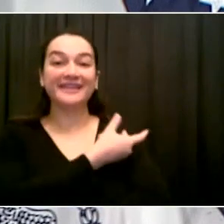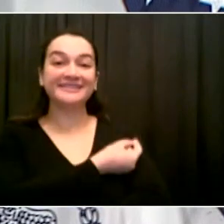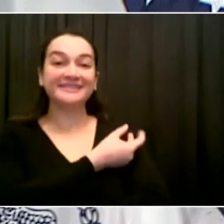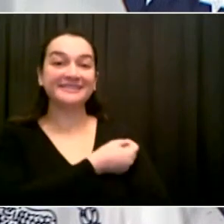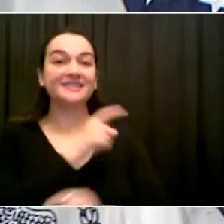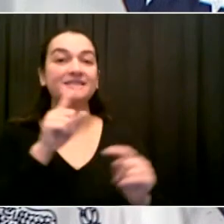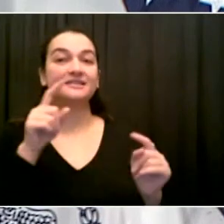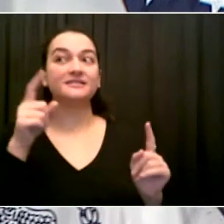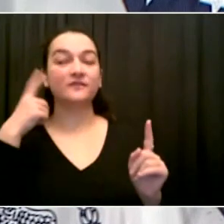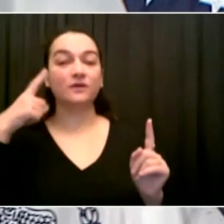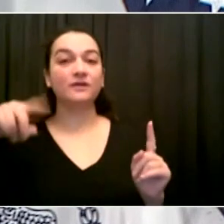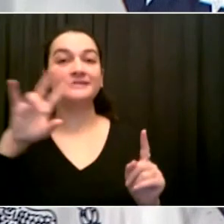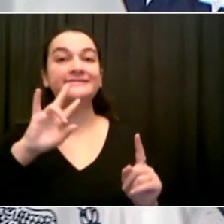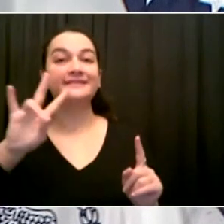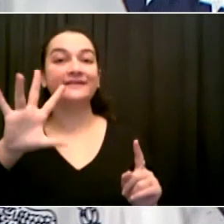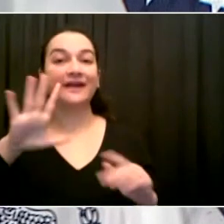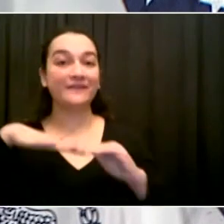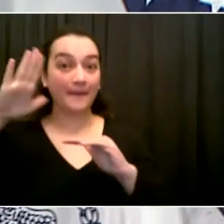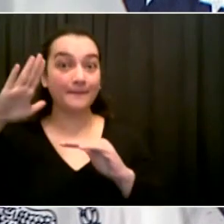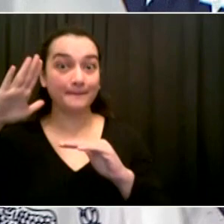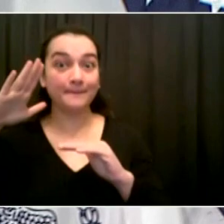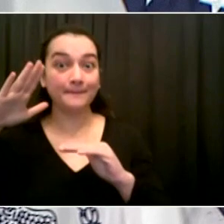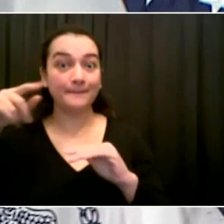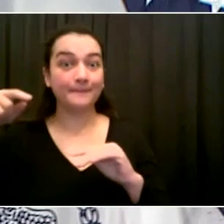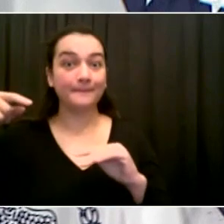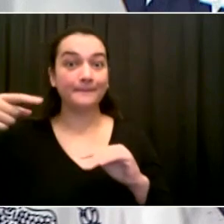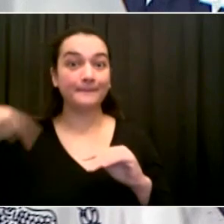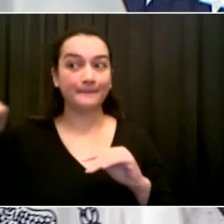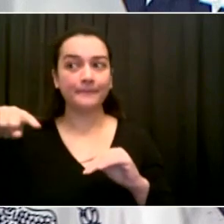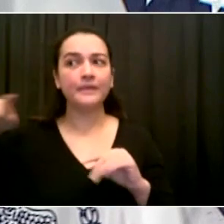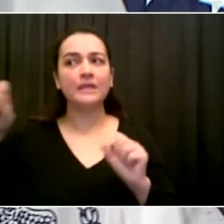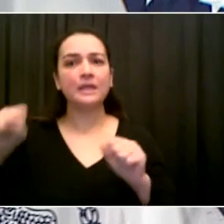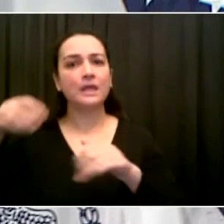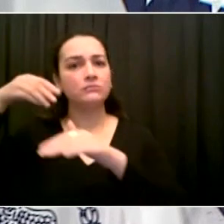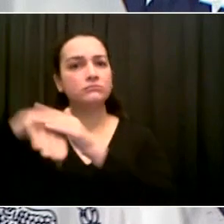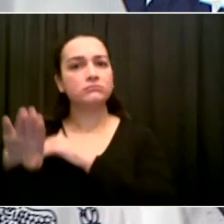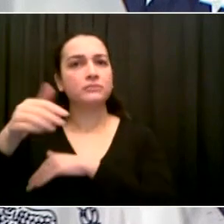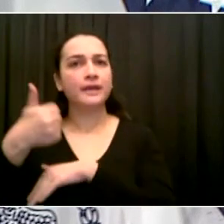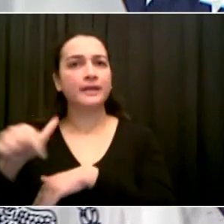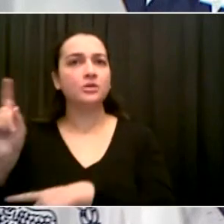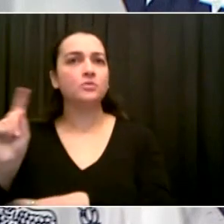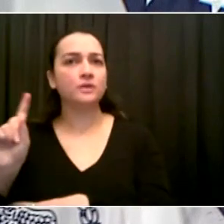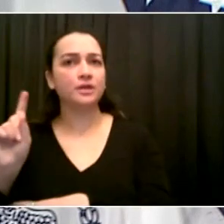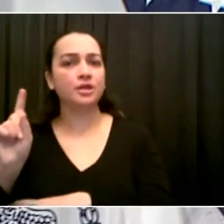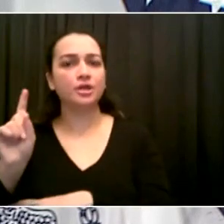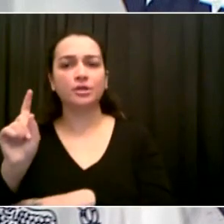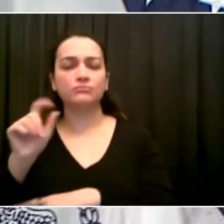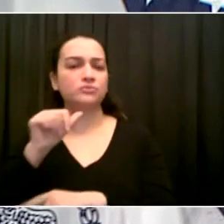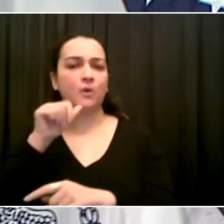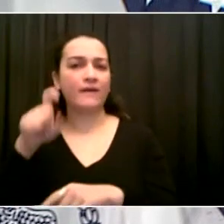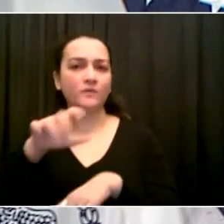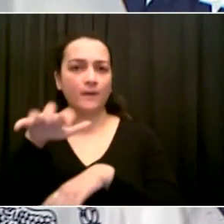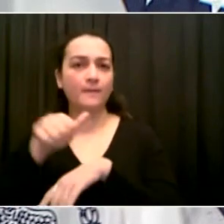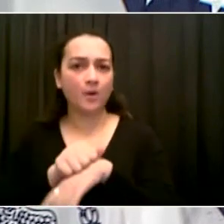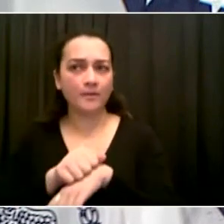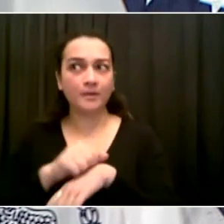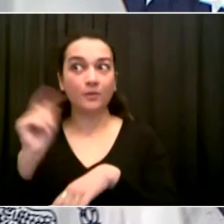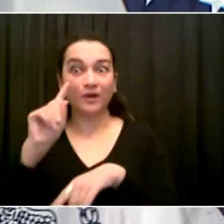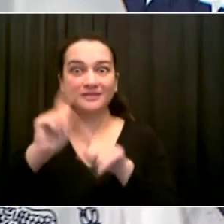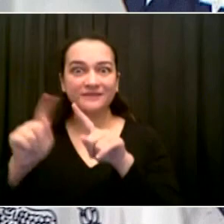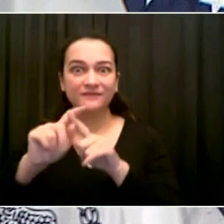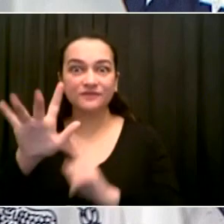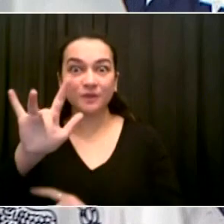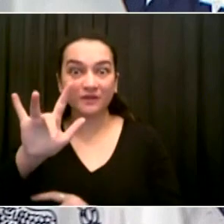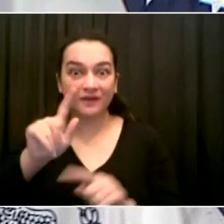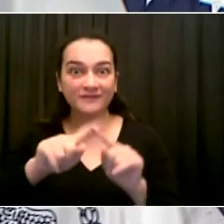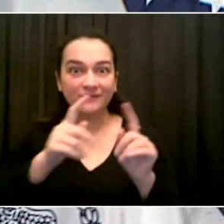are hearing from communities about why seniors have not responded in the numbers you had hoped for? Is it